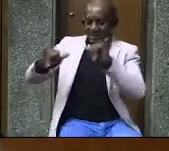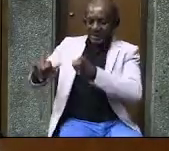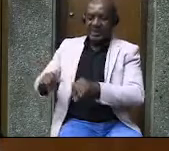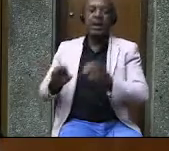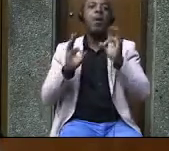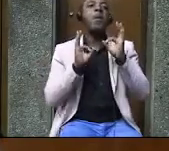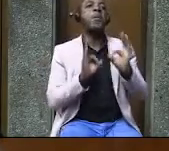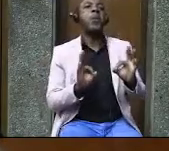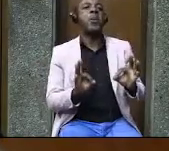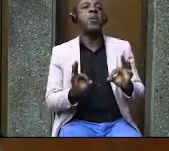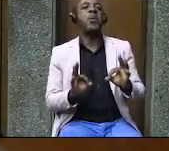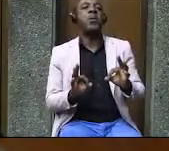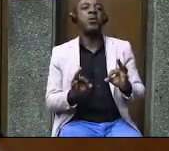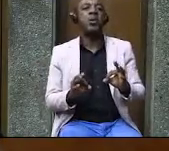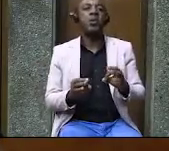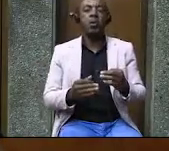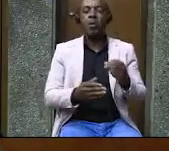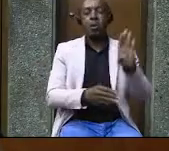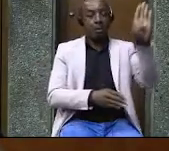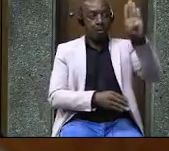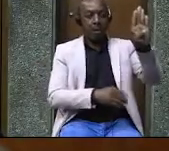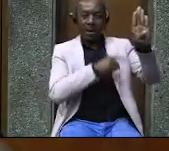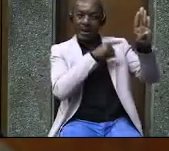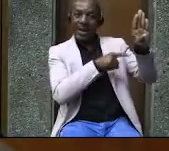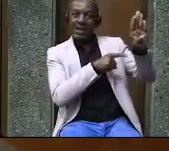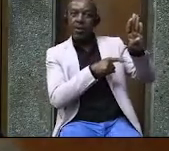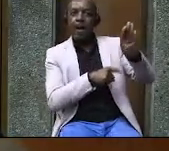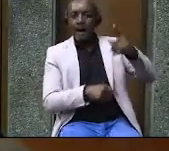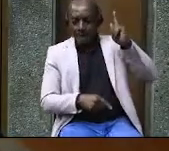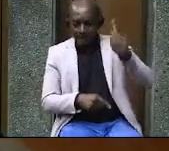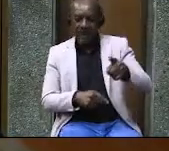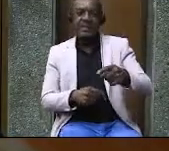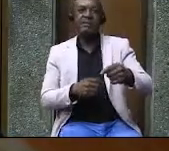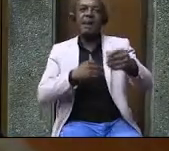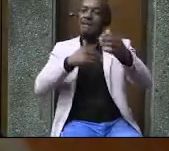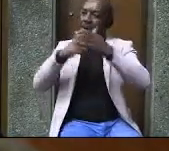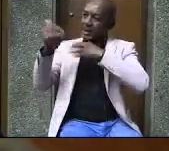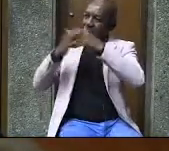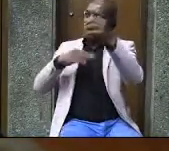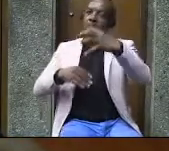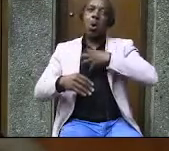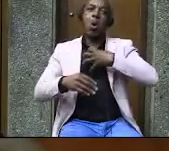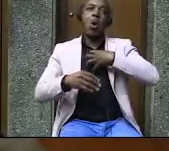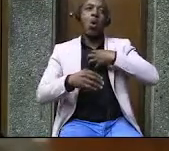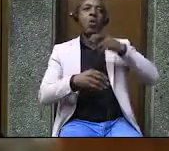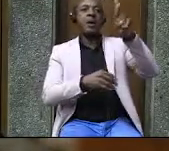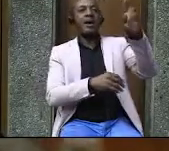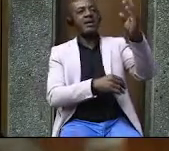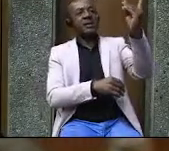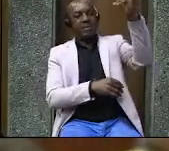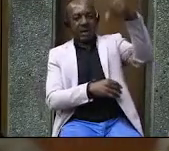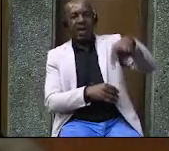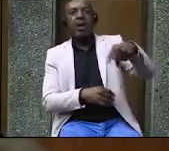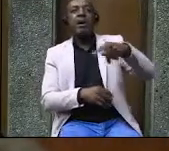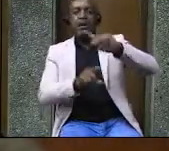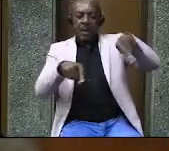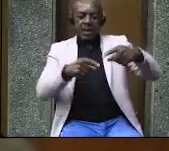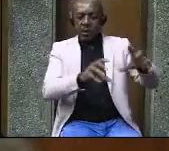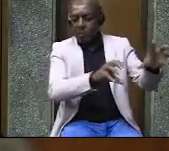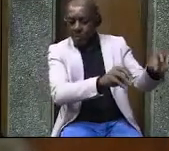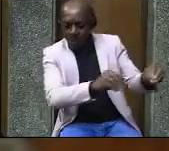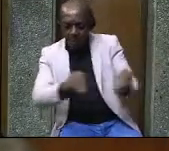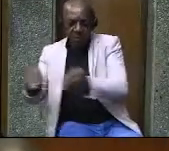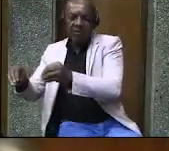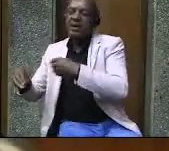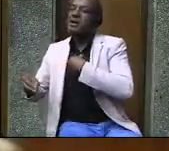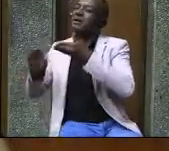yona ebiyiketlong bekumele nje ukuthi basishiftise basakhele la basakhela sihleli khona bangasishiftisi bayosibeka emafletini how come